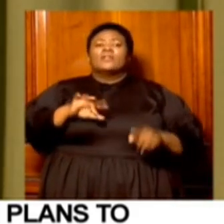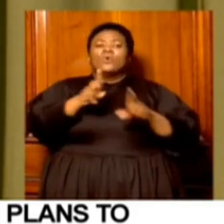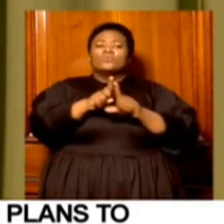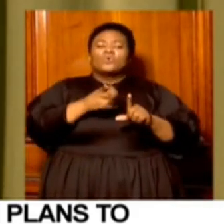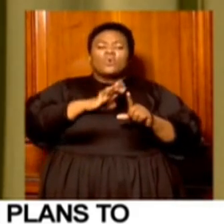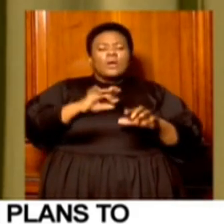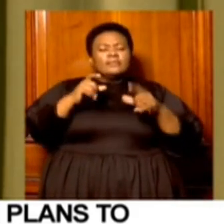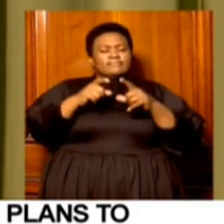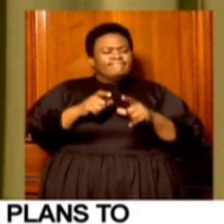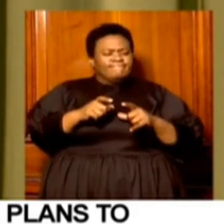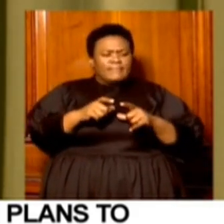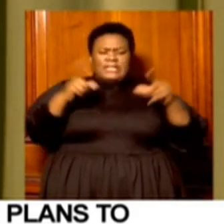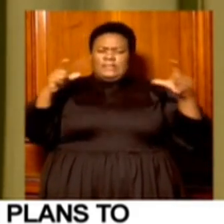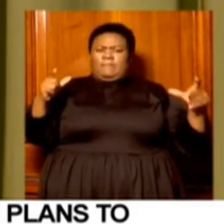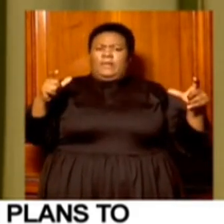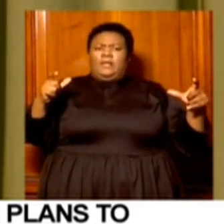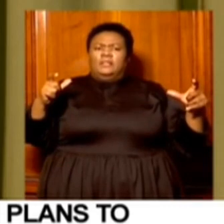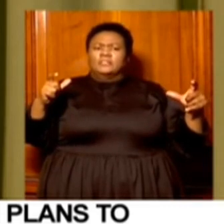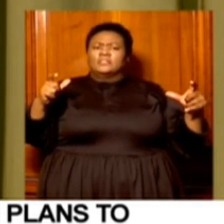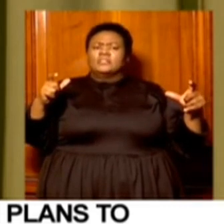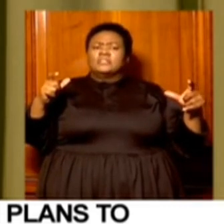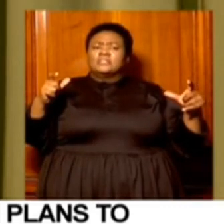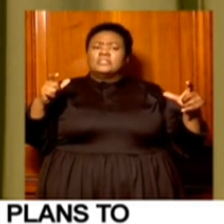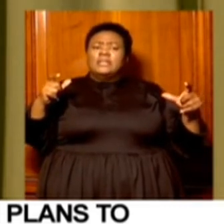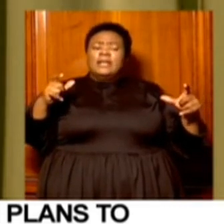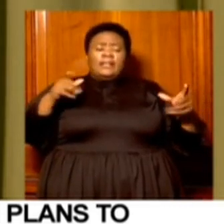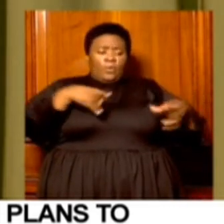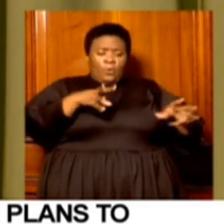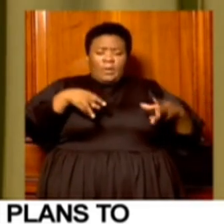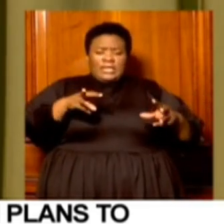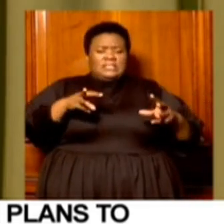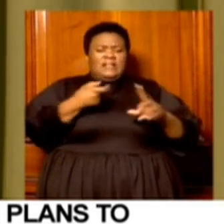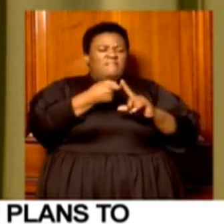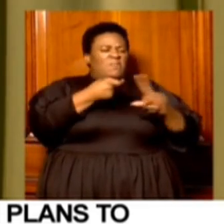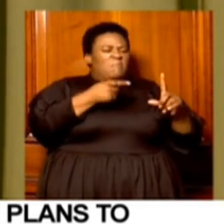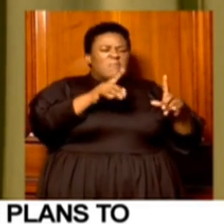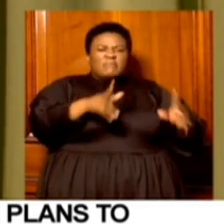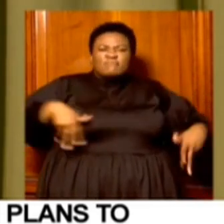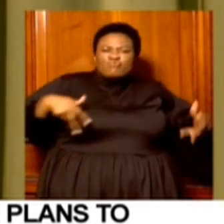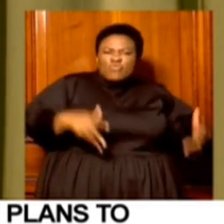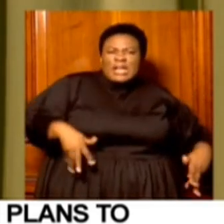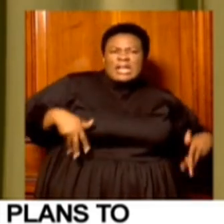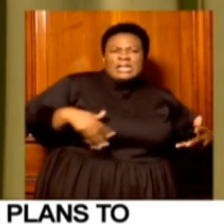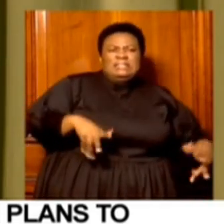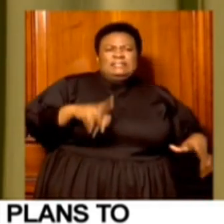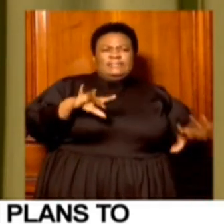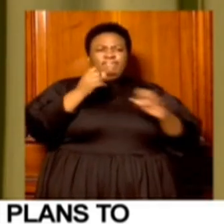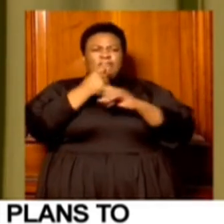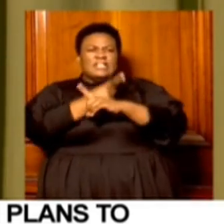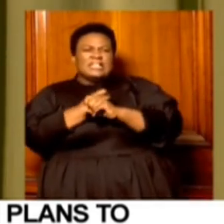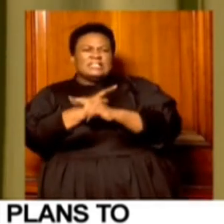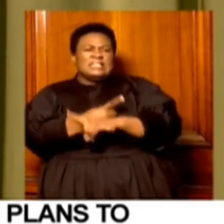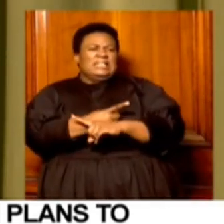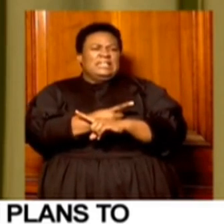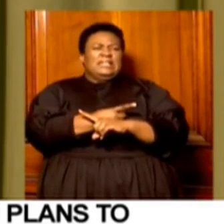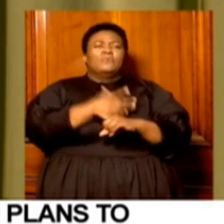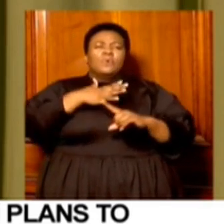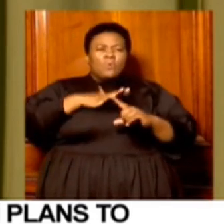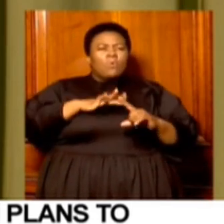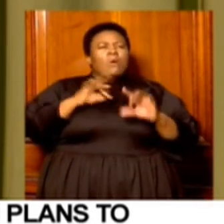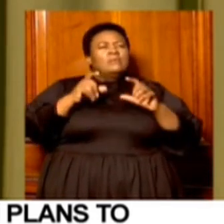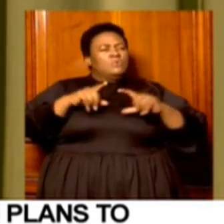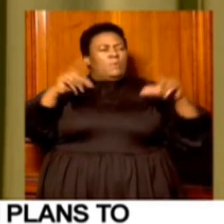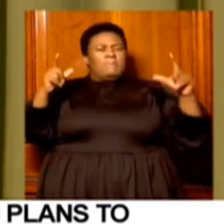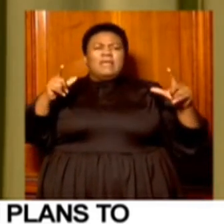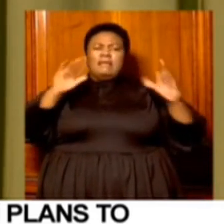means of mass public transport from trains to taxis, so that